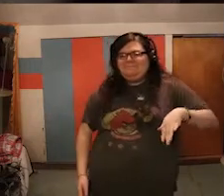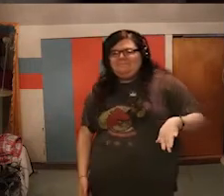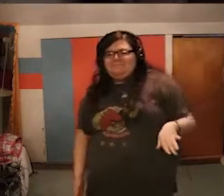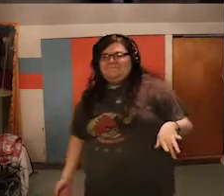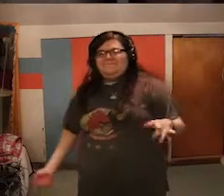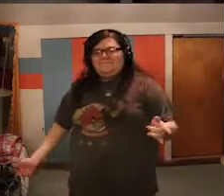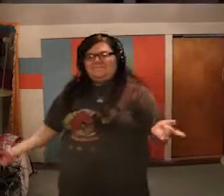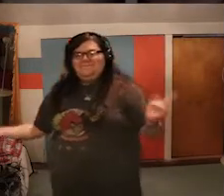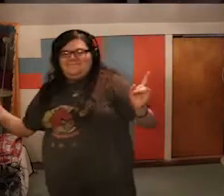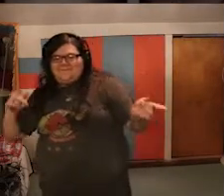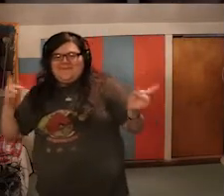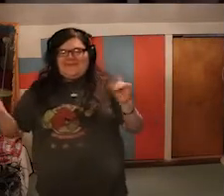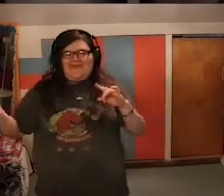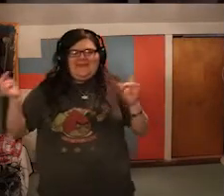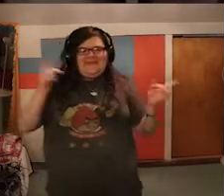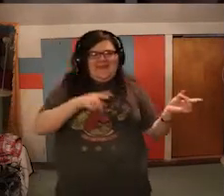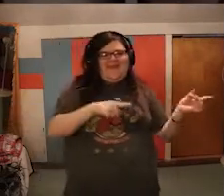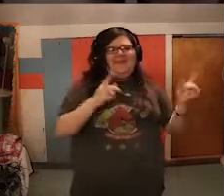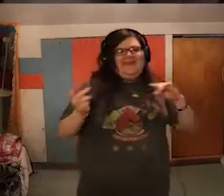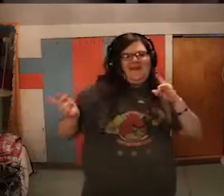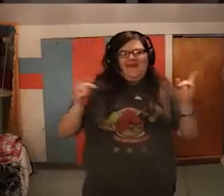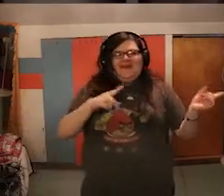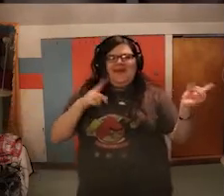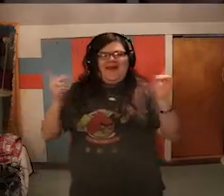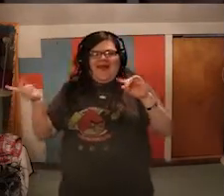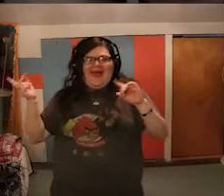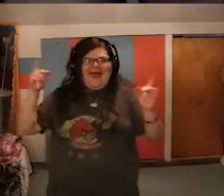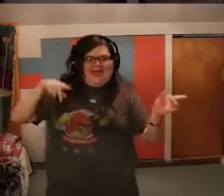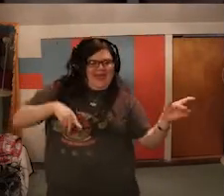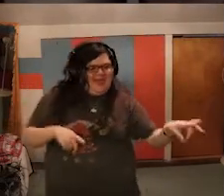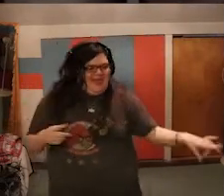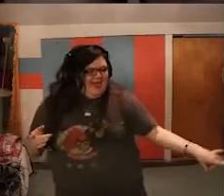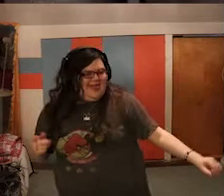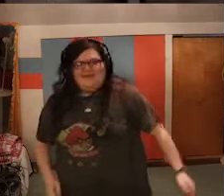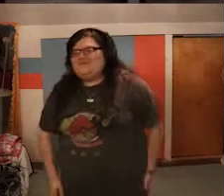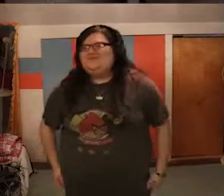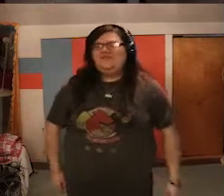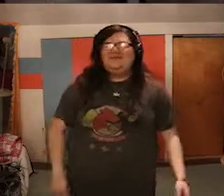eyes in the morning or be dead by the daylight, this a